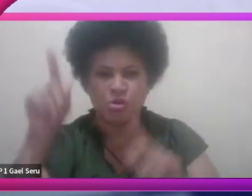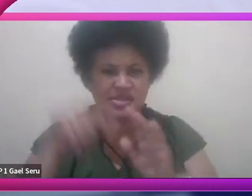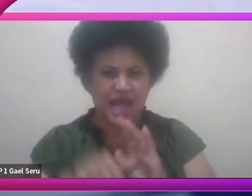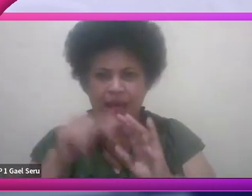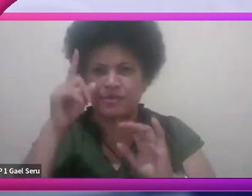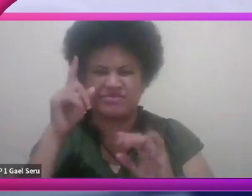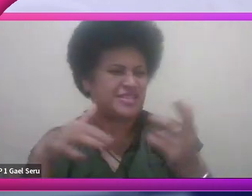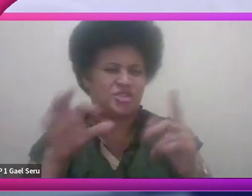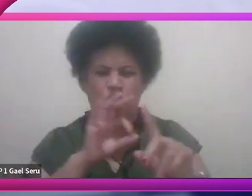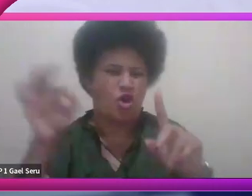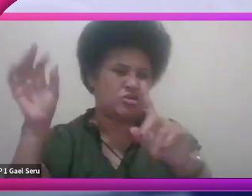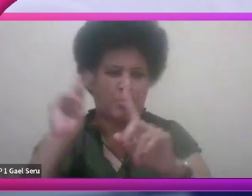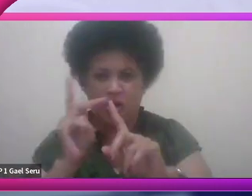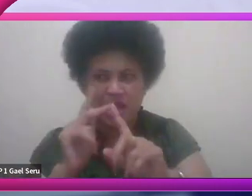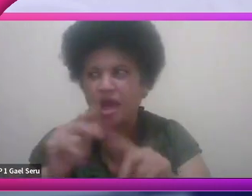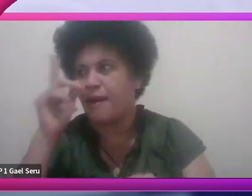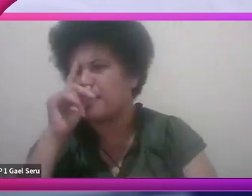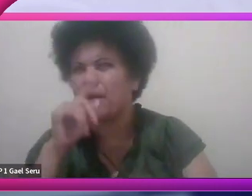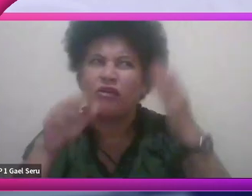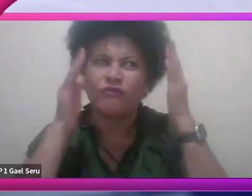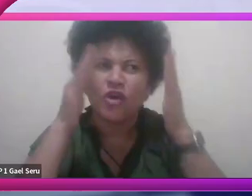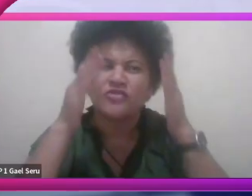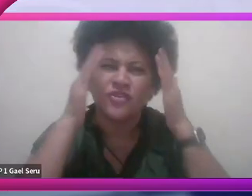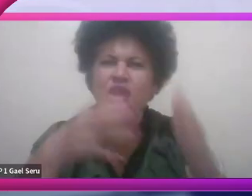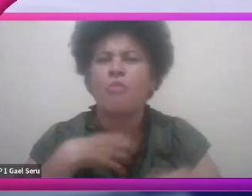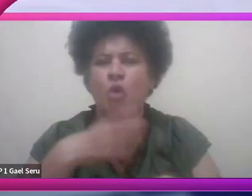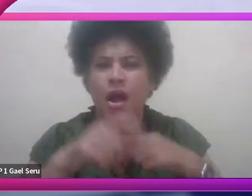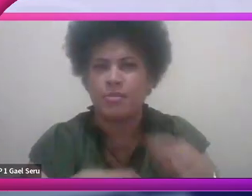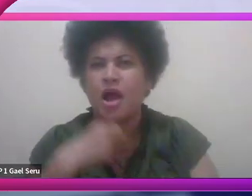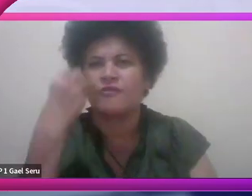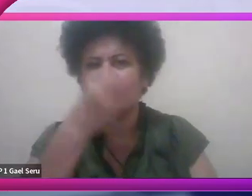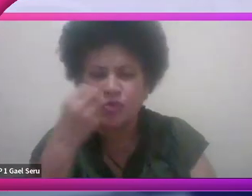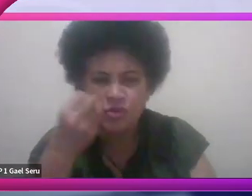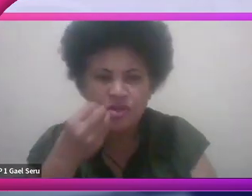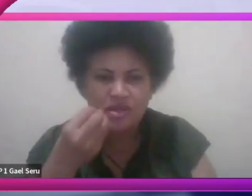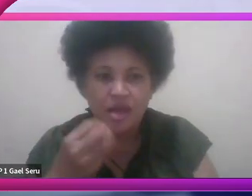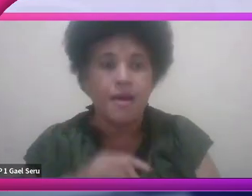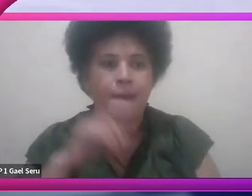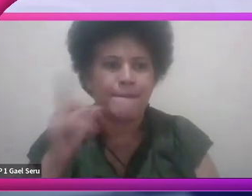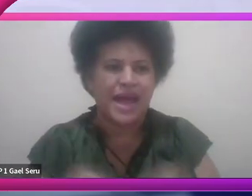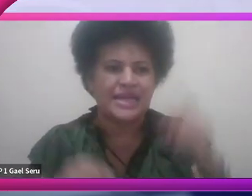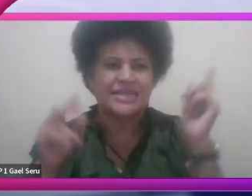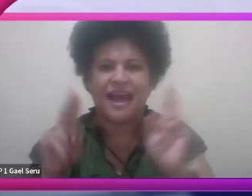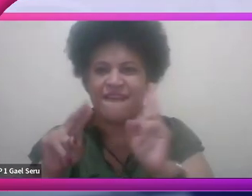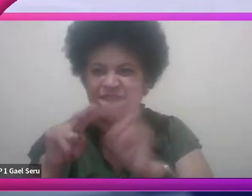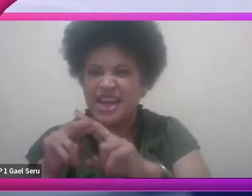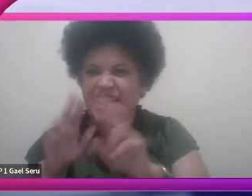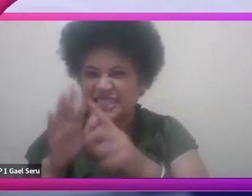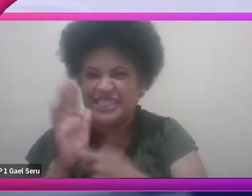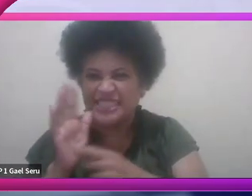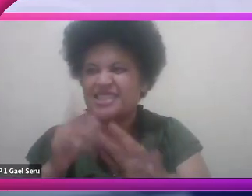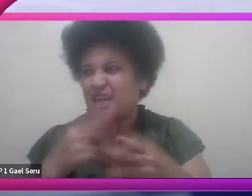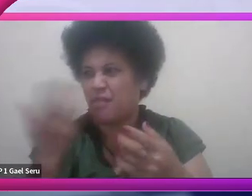about infectious disease. People talk about nutrition and other things where fertility is left behind. If someone say that